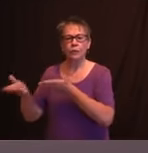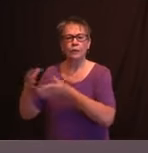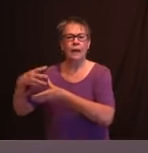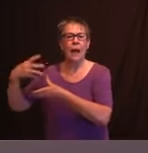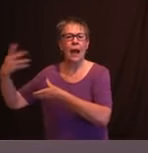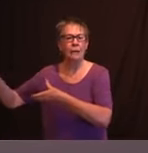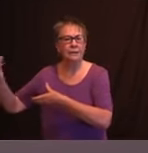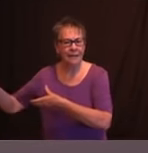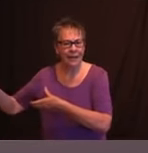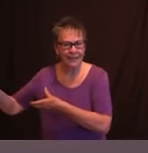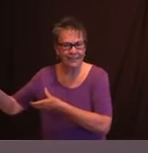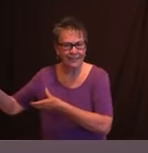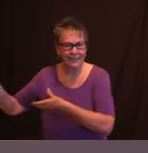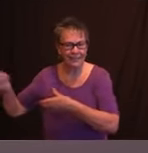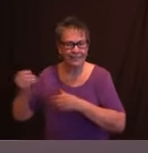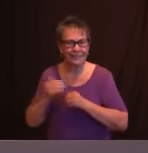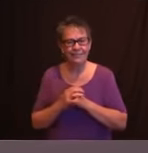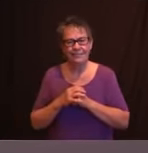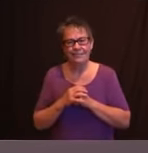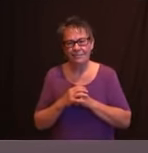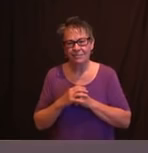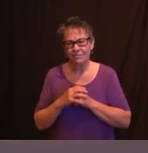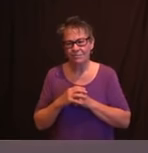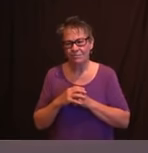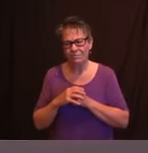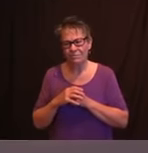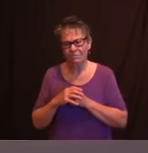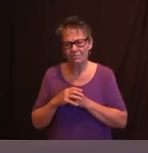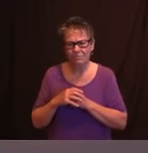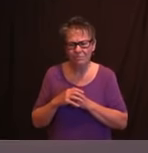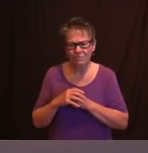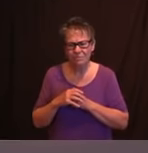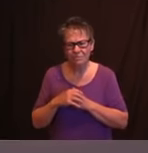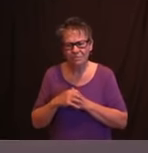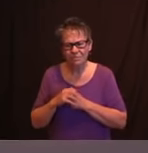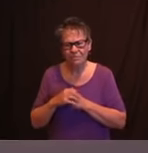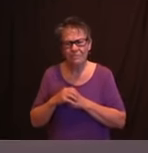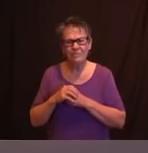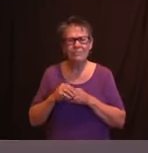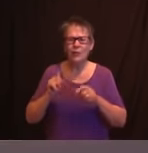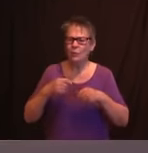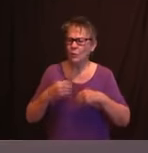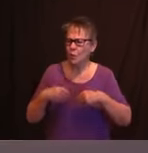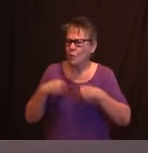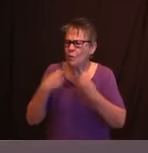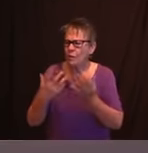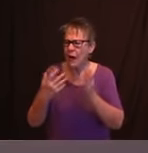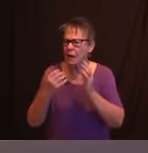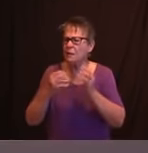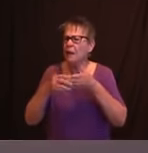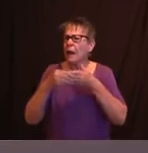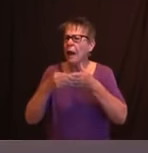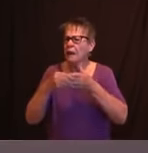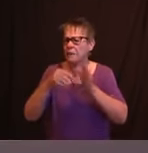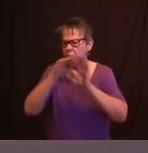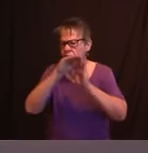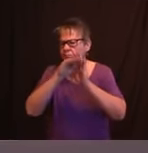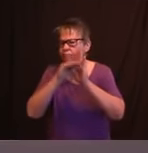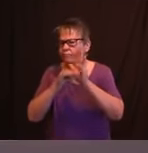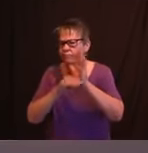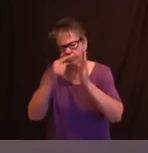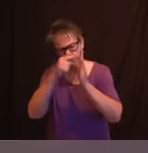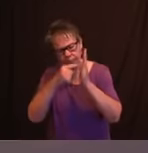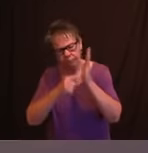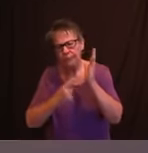that will come out today in that expanded footprint. Yeah, I should have mentioned that. I mentioned in my remarks the ABC has cooperated nicely here to give